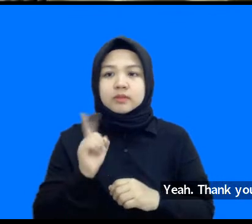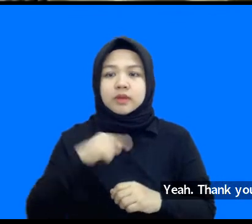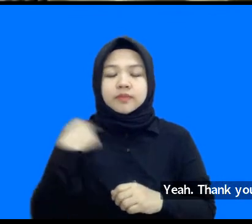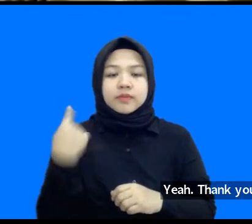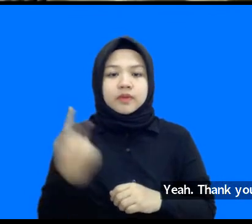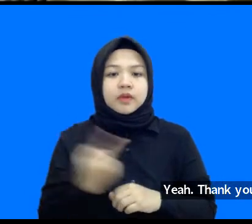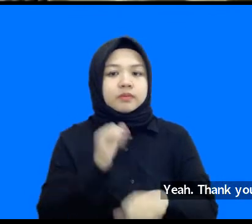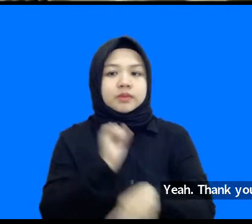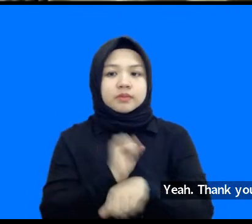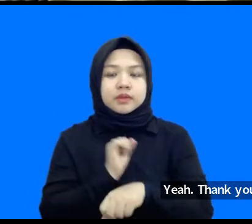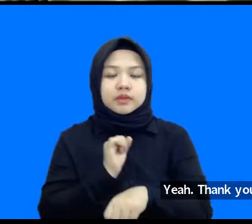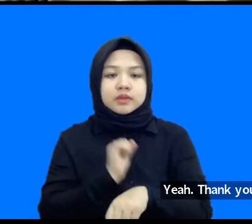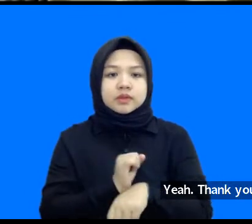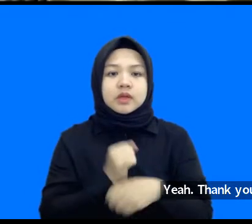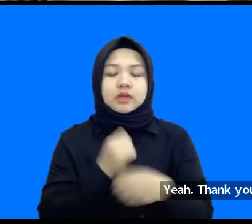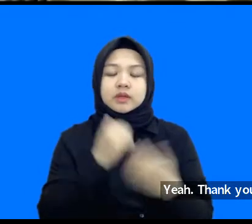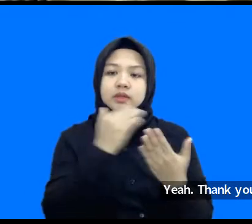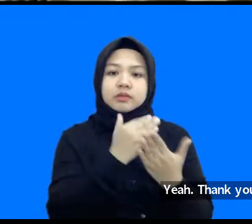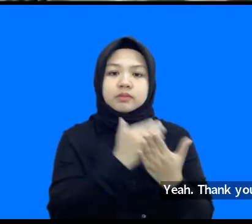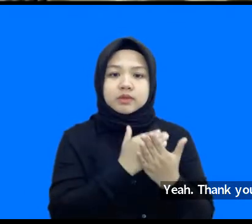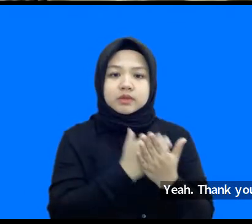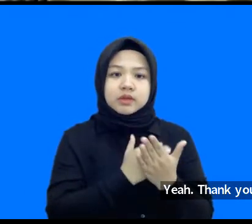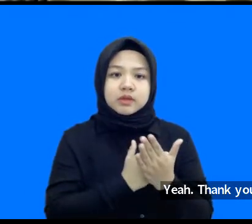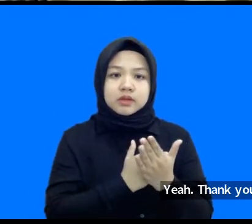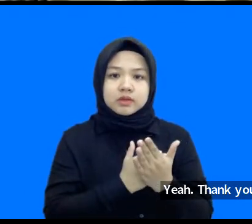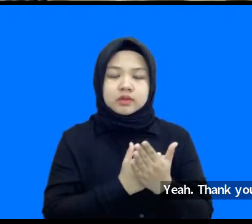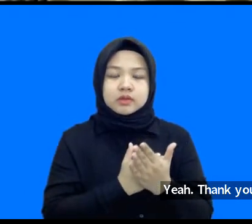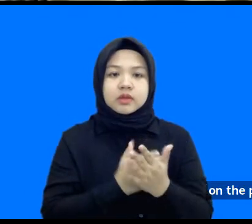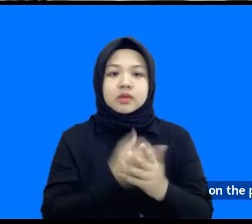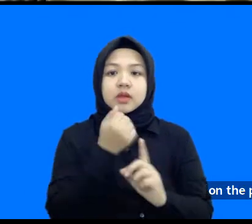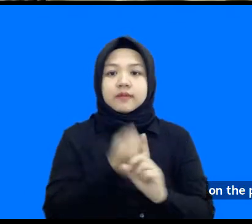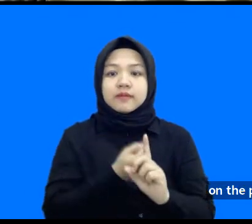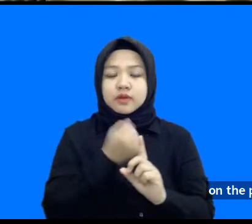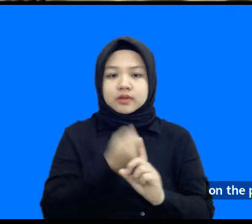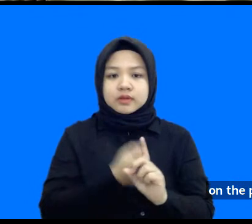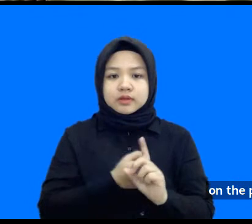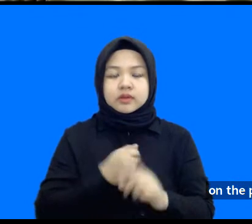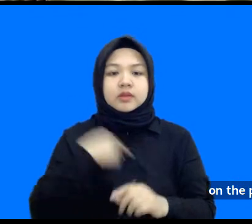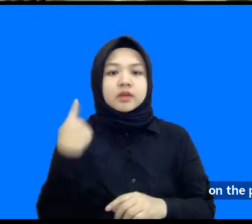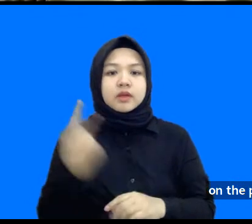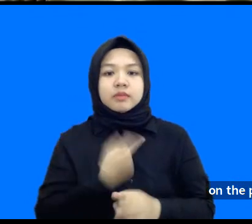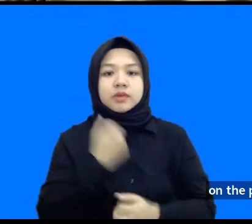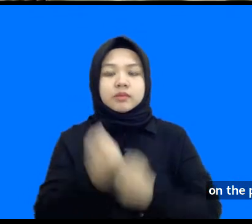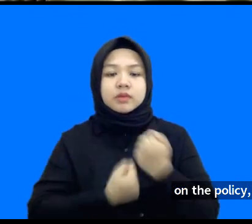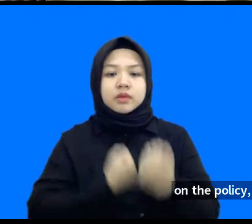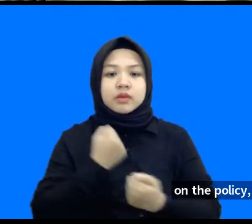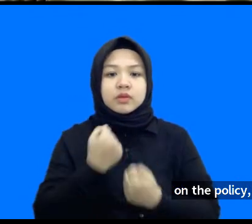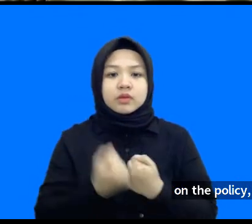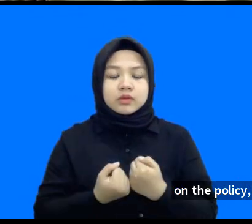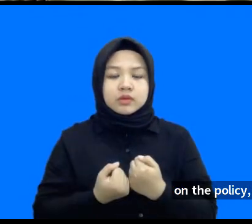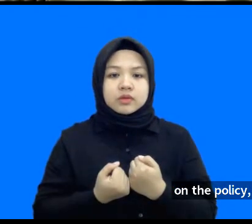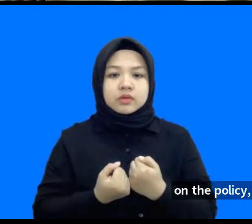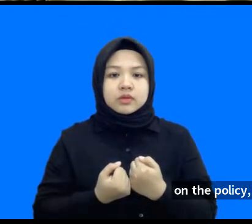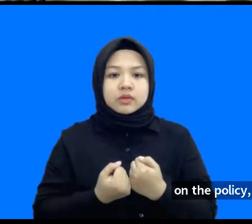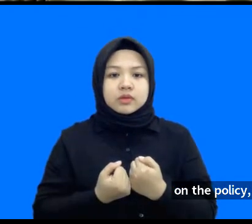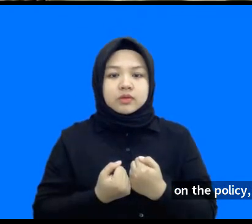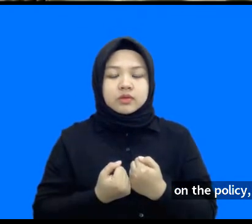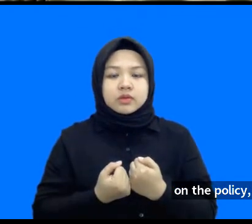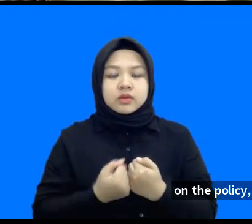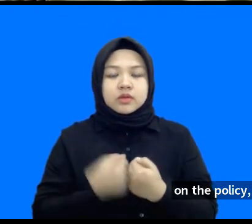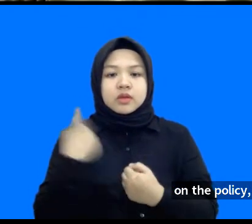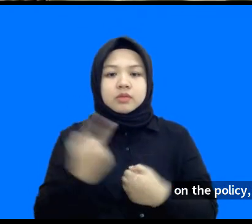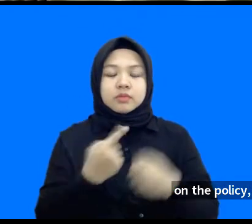actually, what we're doing is so firstly, we identified that one of the